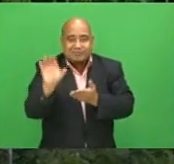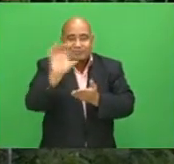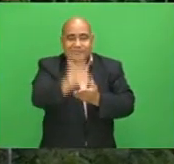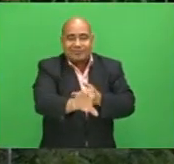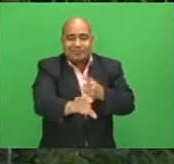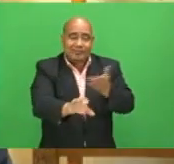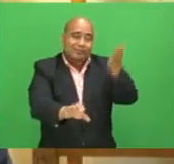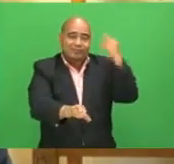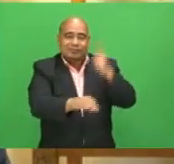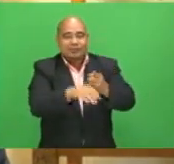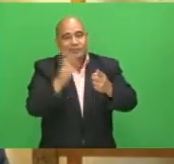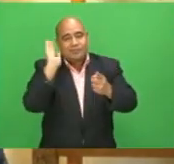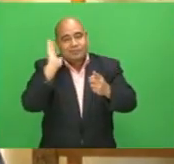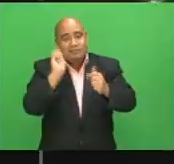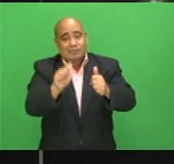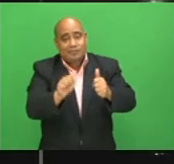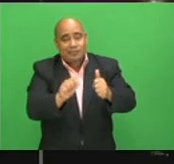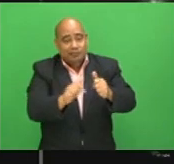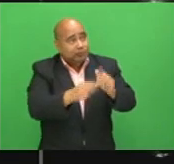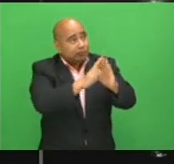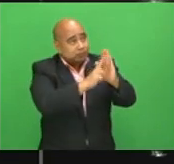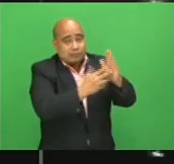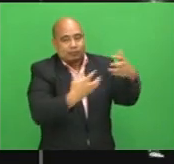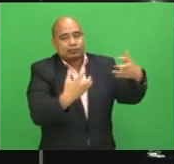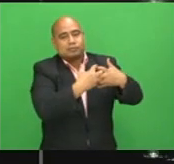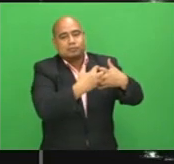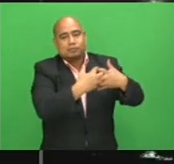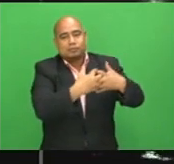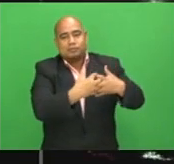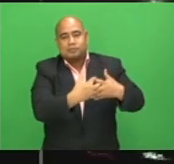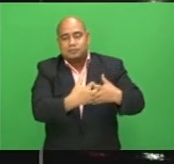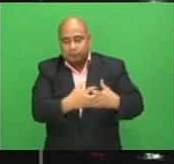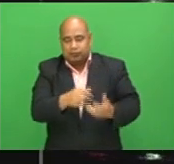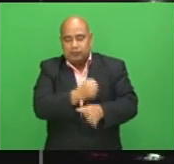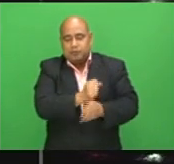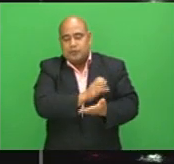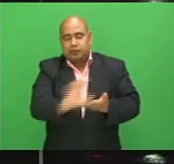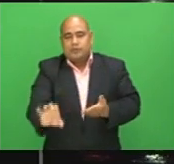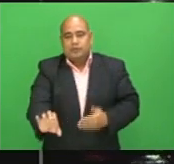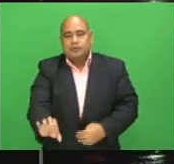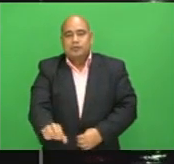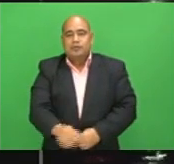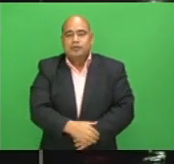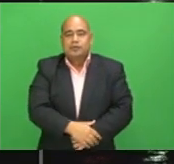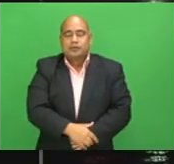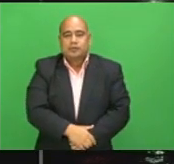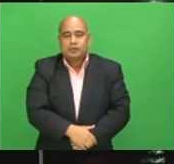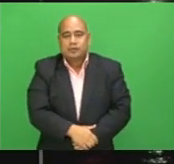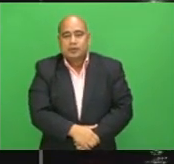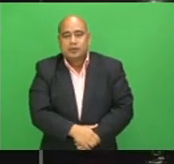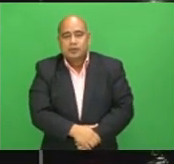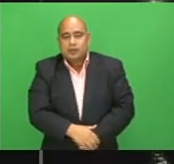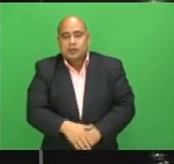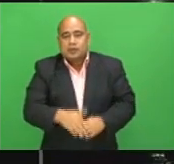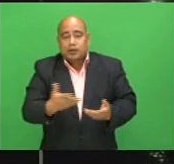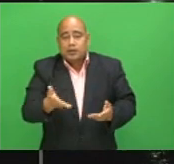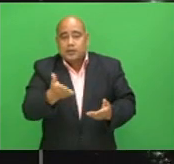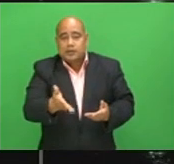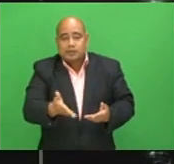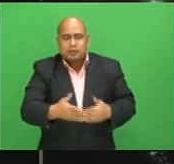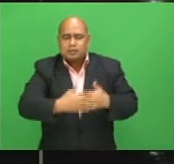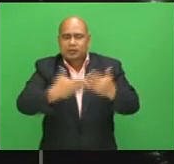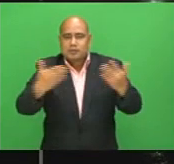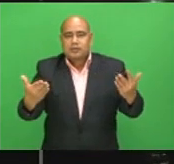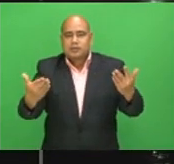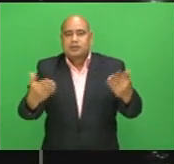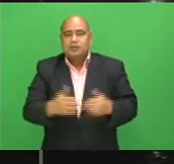Mboila, FBC News. The Fiji Cooperative Dairy Company Limited has a huge gap to fill to become self-sufficient